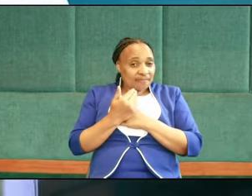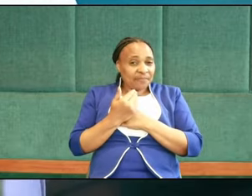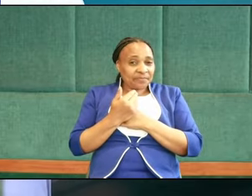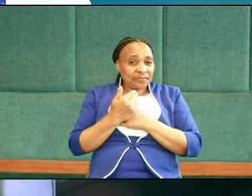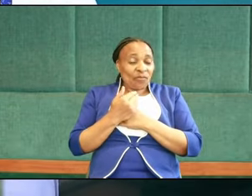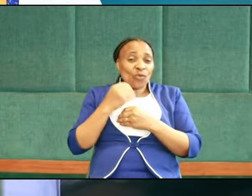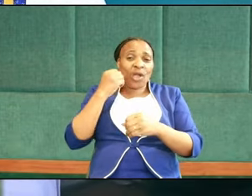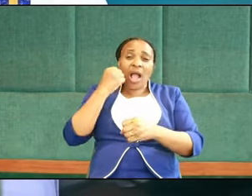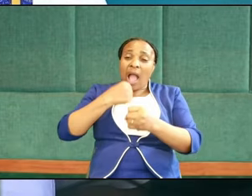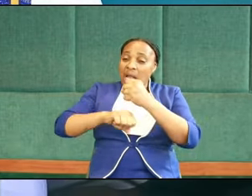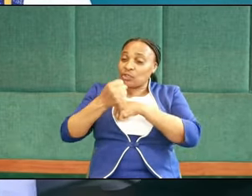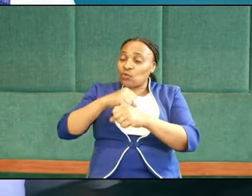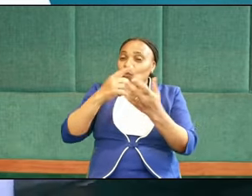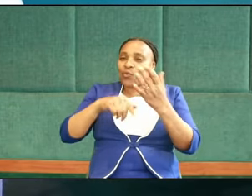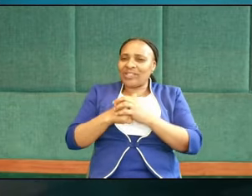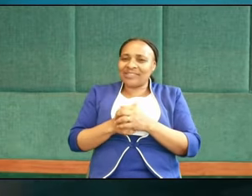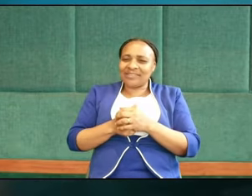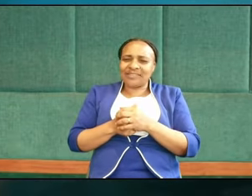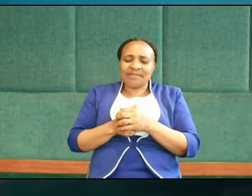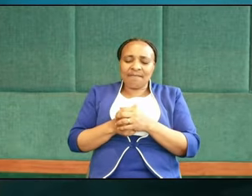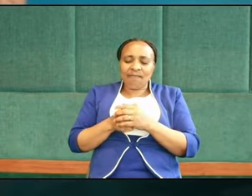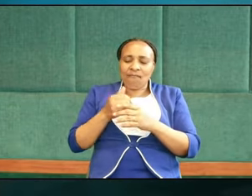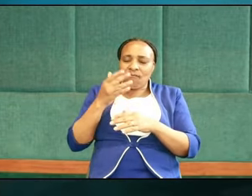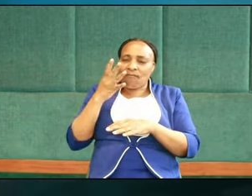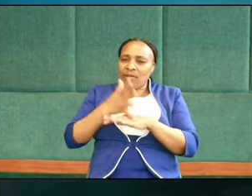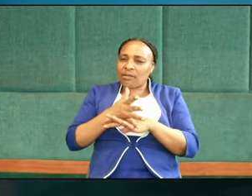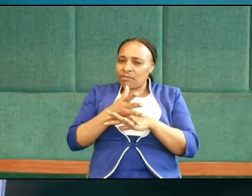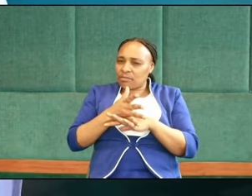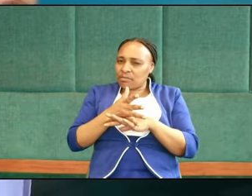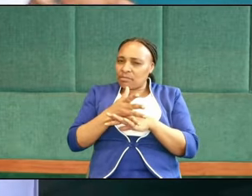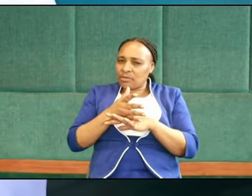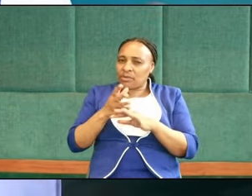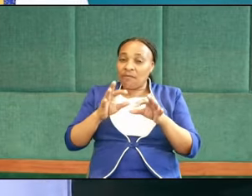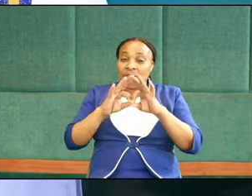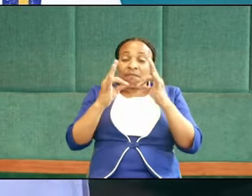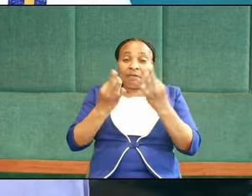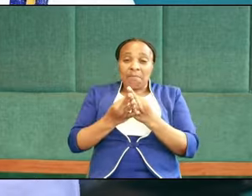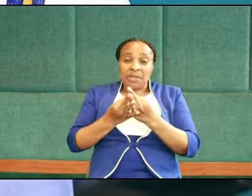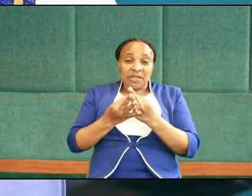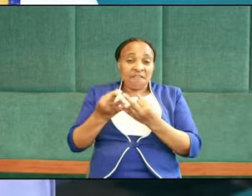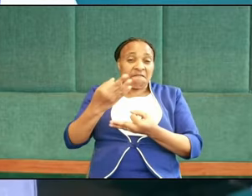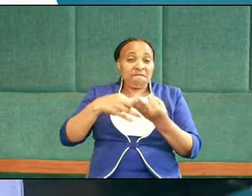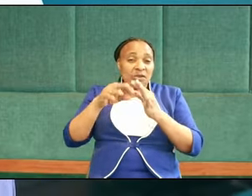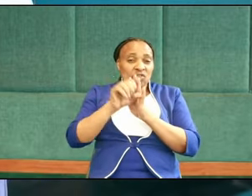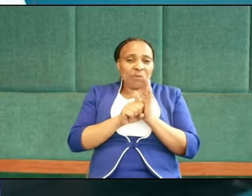we are dealing with fake family fellowship.